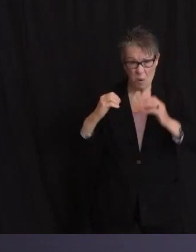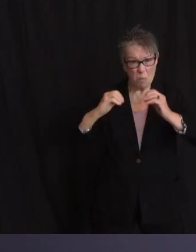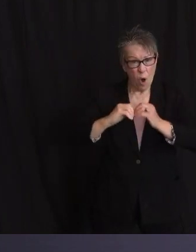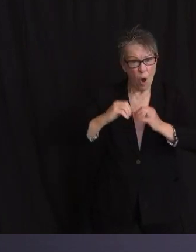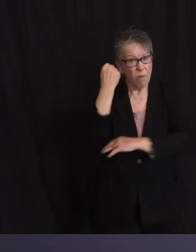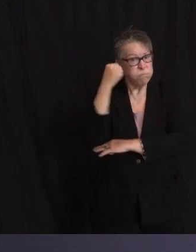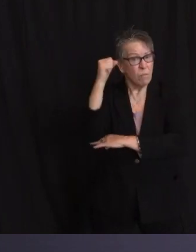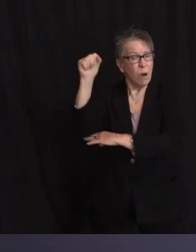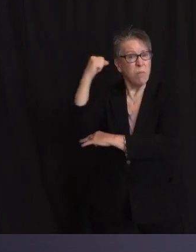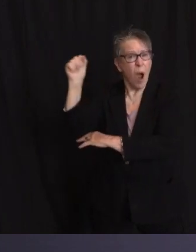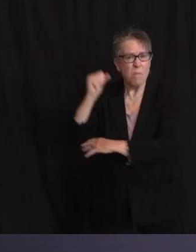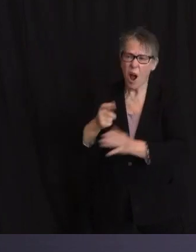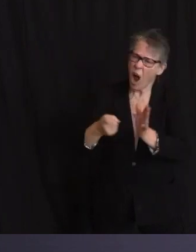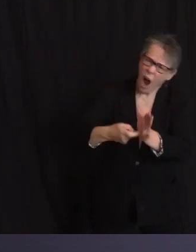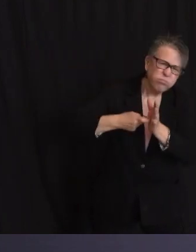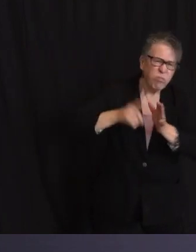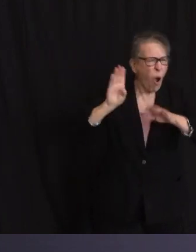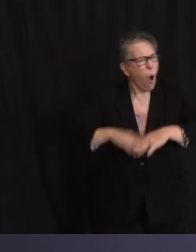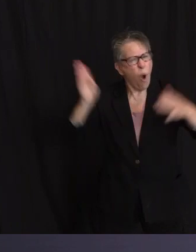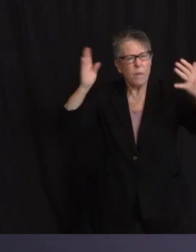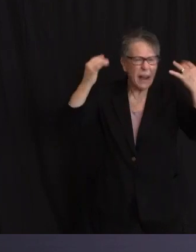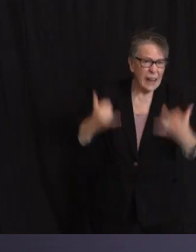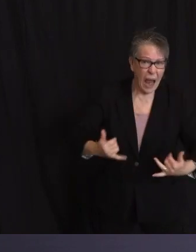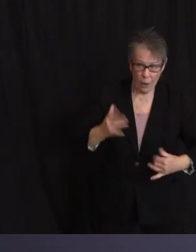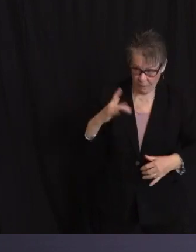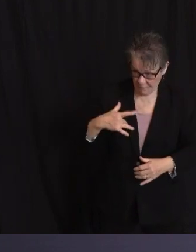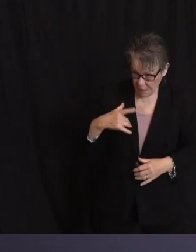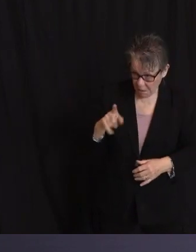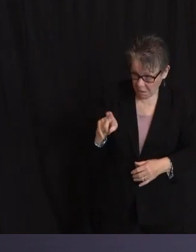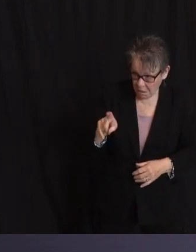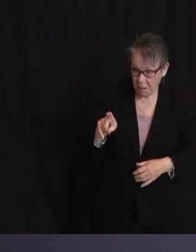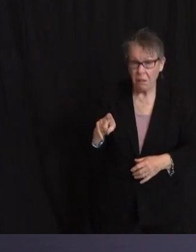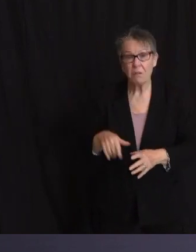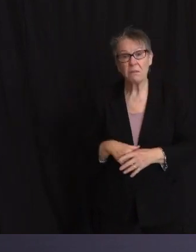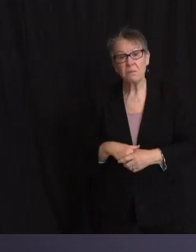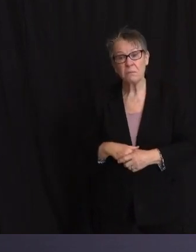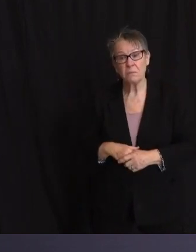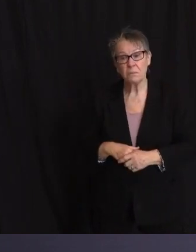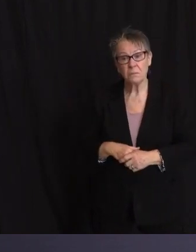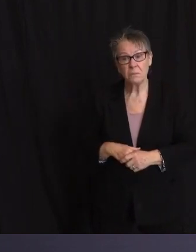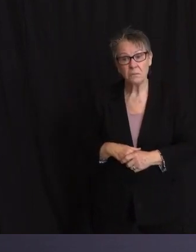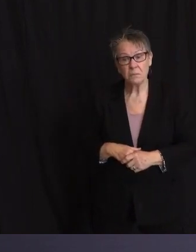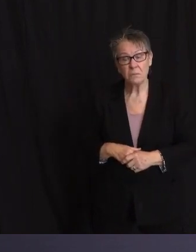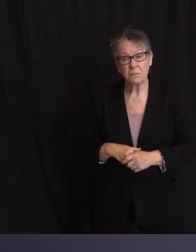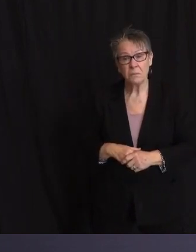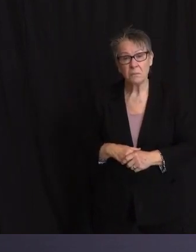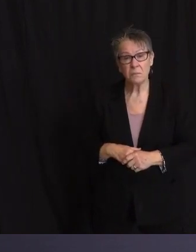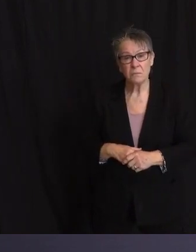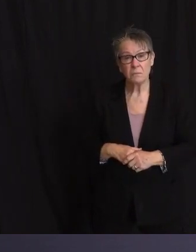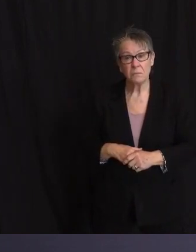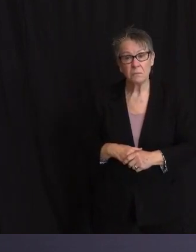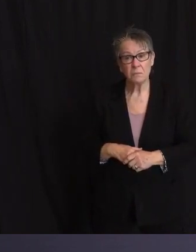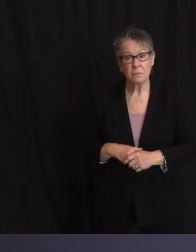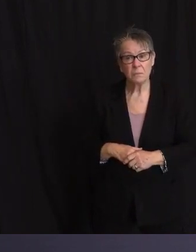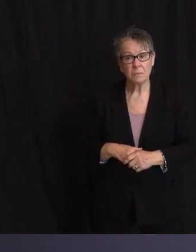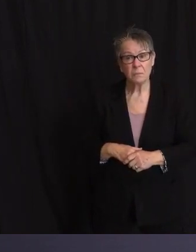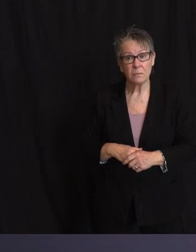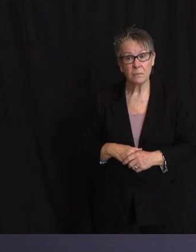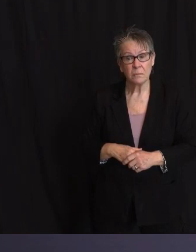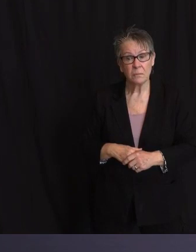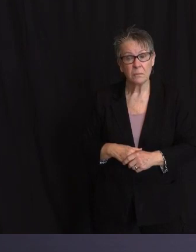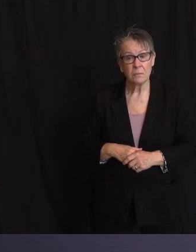last week, we're talking about specifically for COVID-19 patients being admitted, yes? Correct.